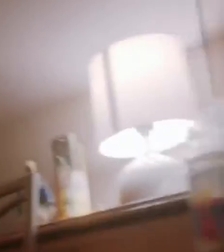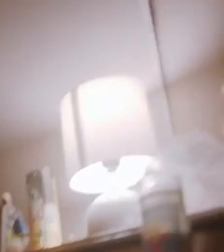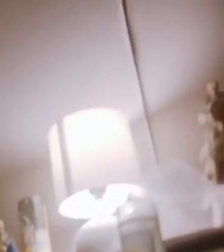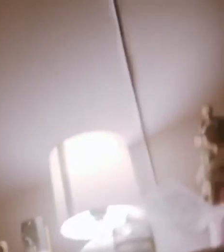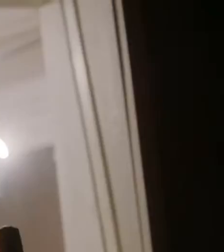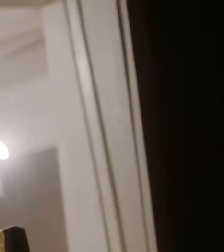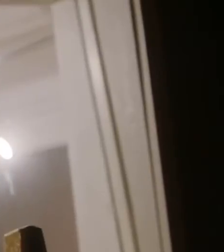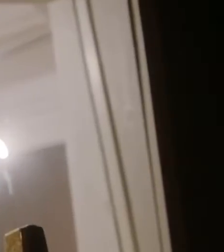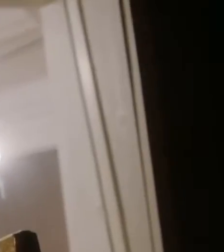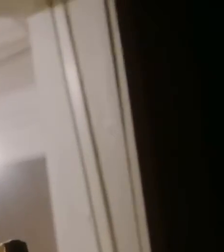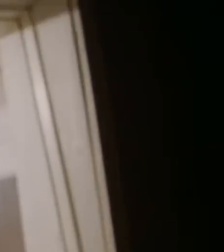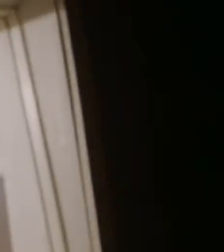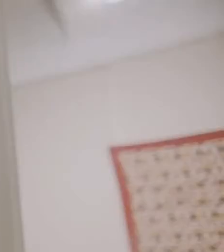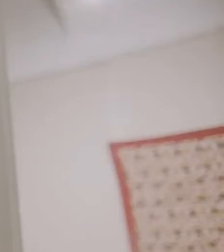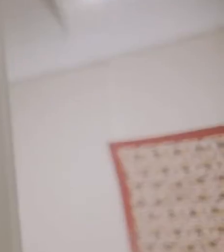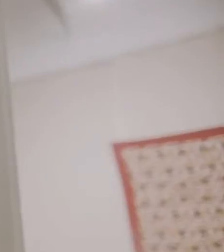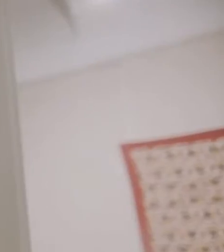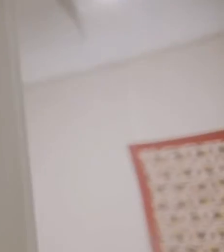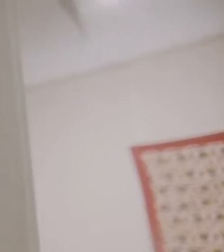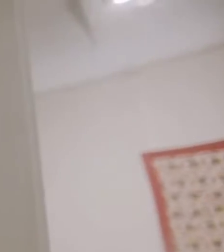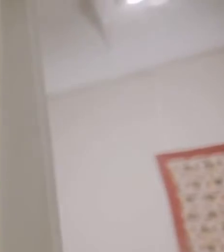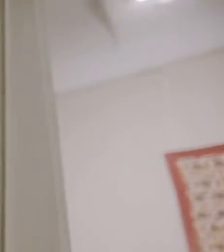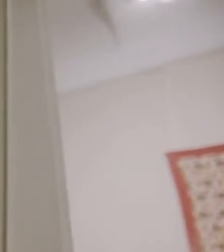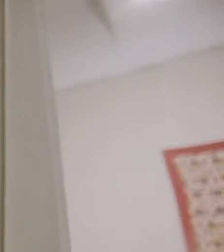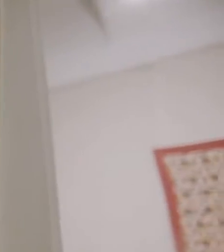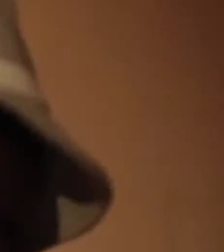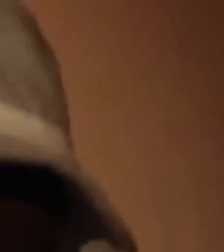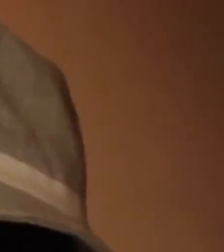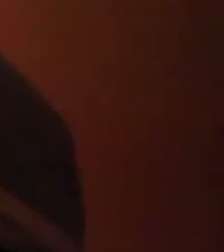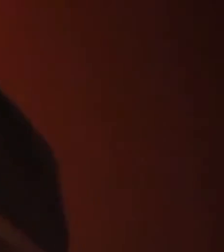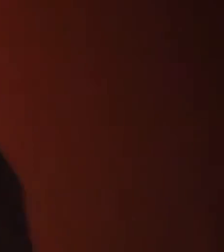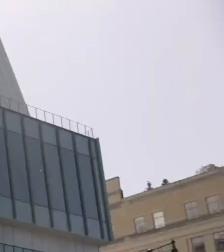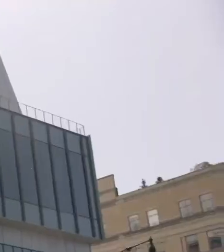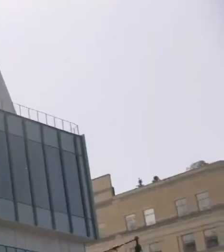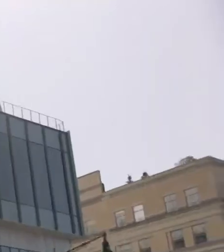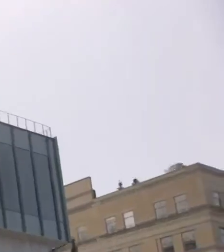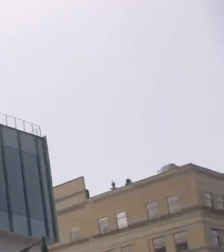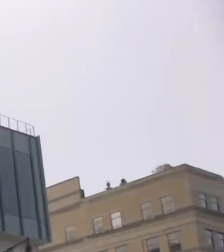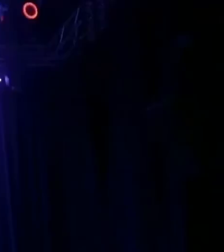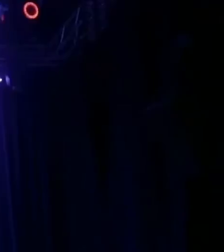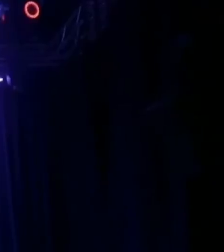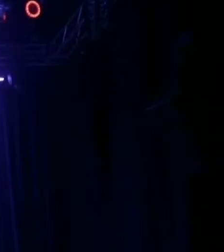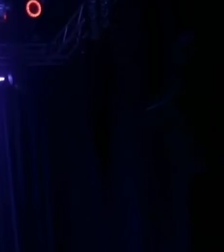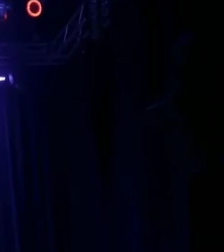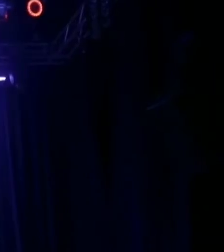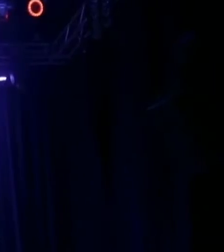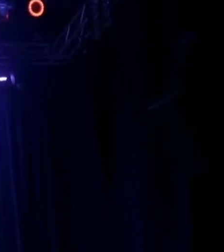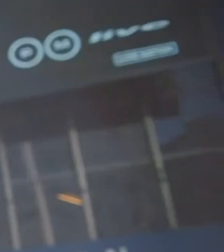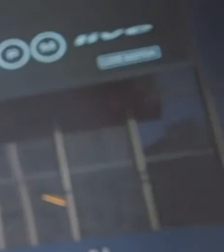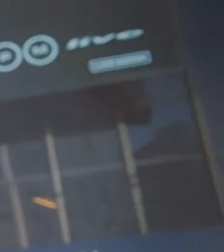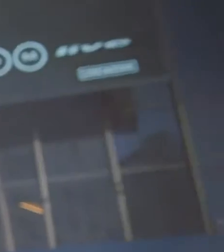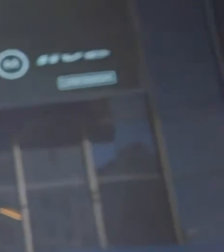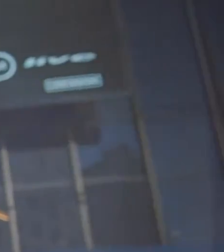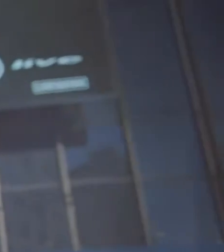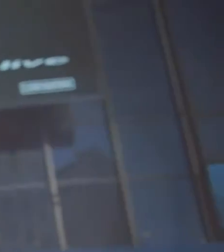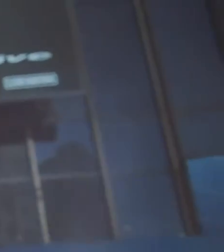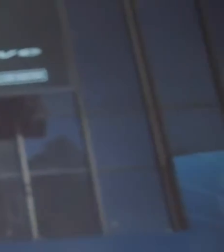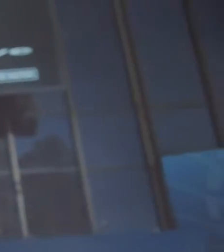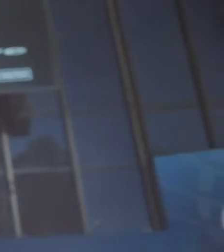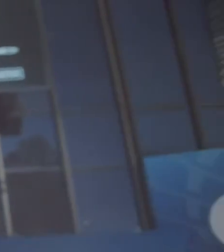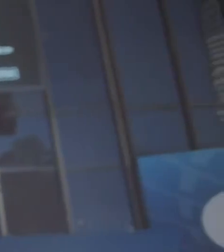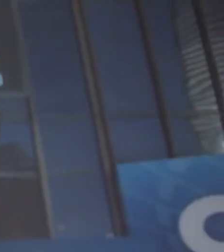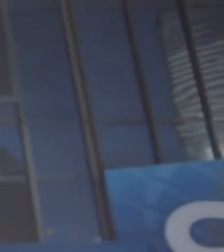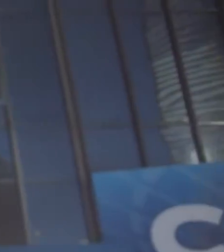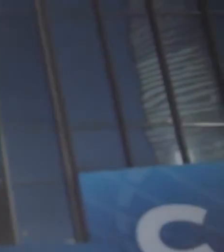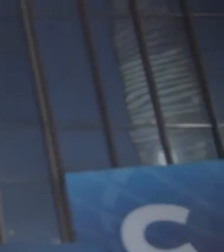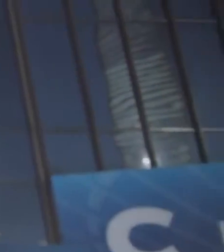stuff. Started taking music seriously, but I was still working. I was able to tour, get on the road with, and I